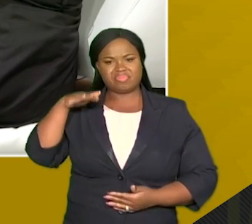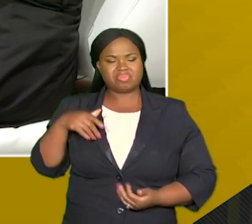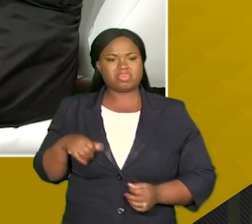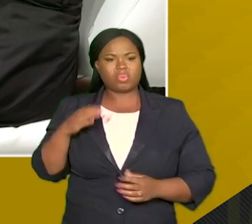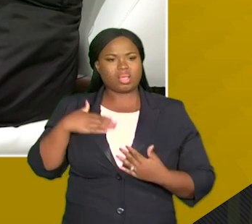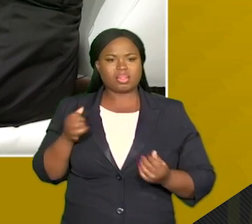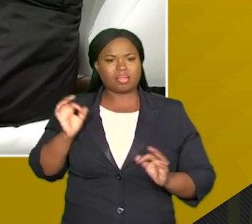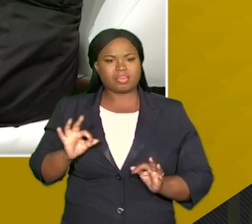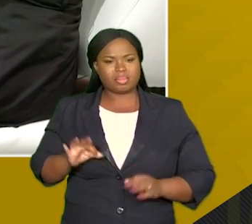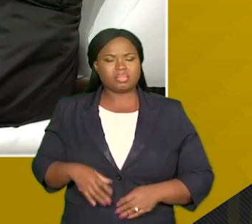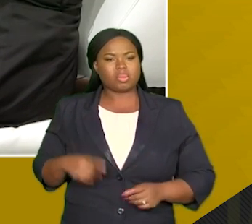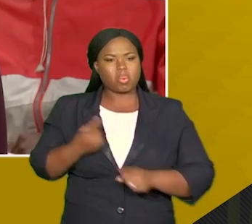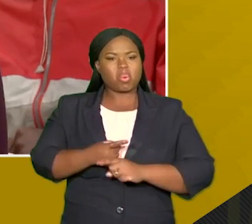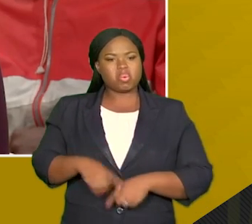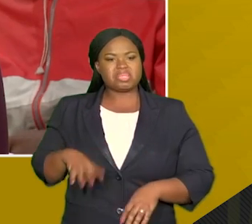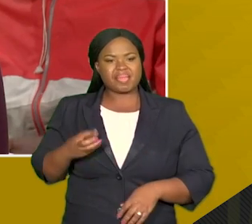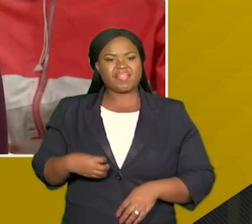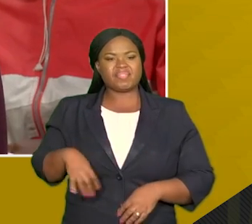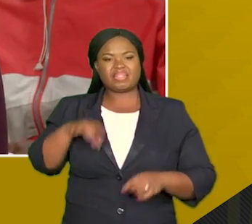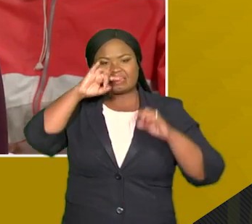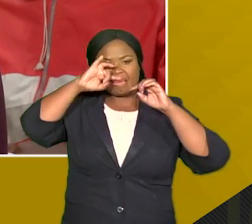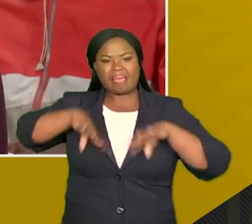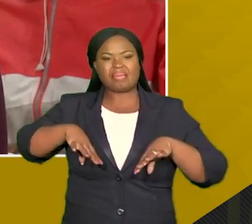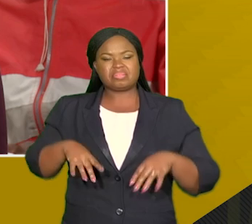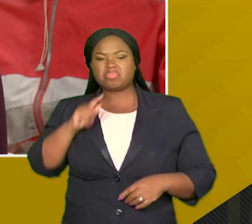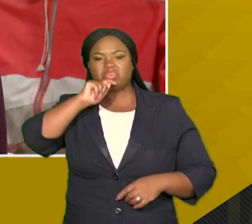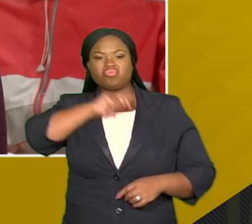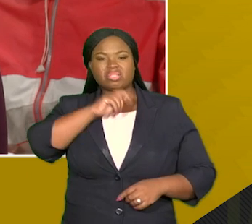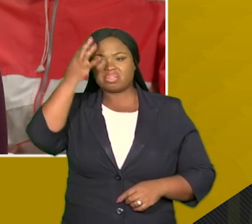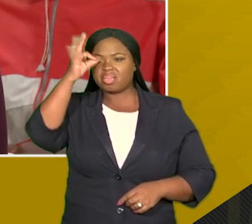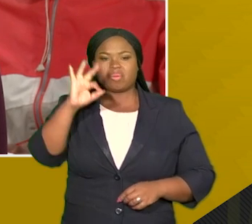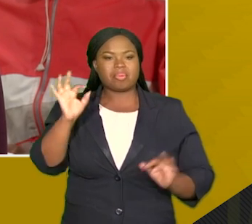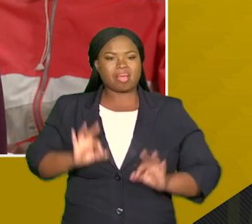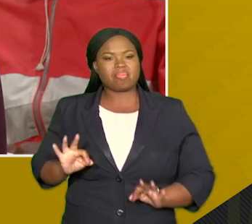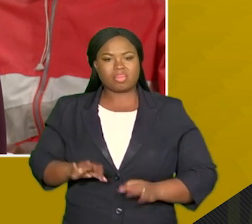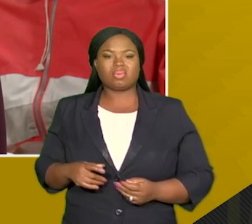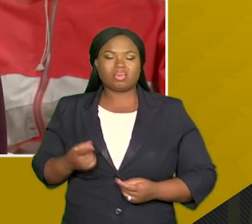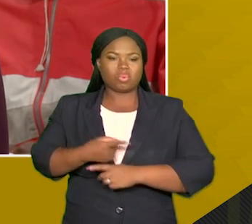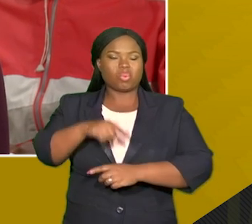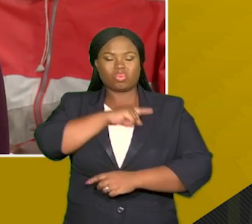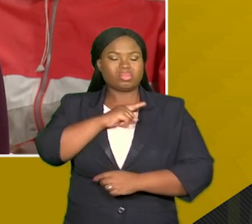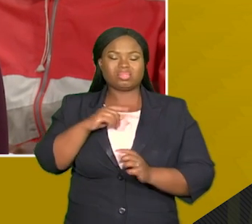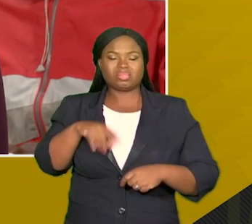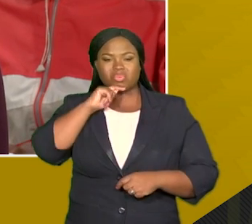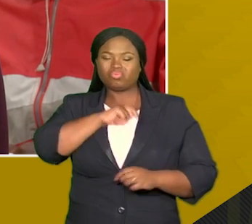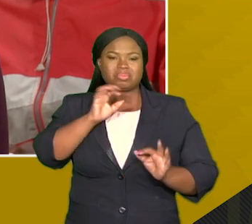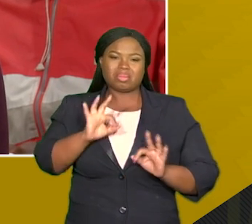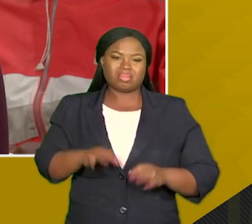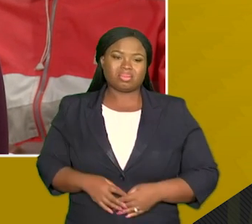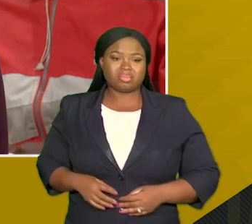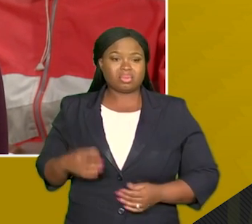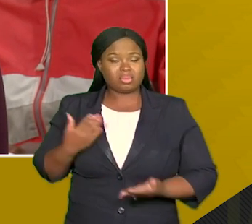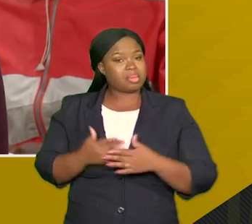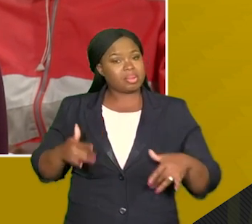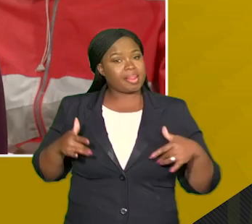And hampering the resentment. And also just a lack of trust in government, a lack of trust in authorities. And that trauma can